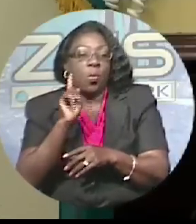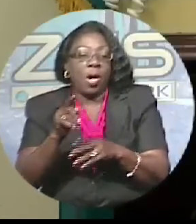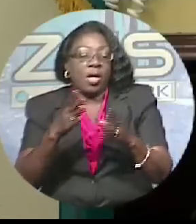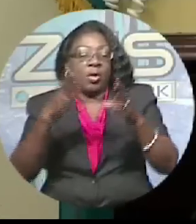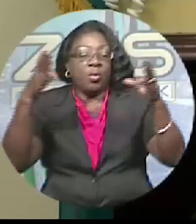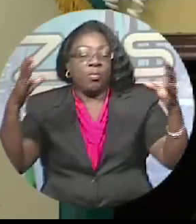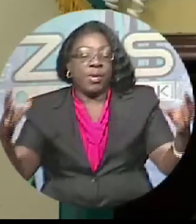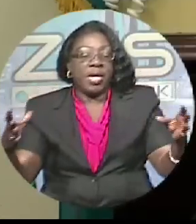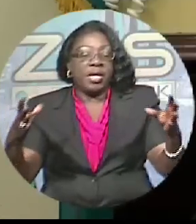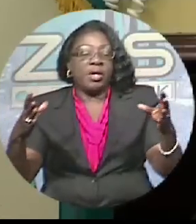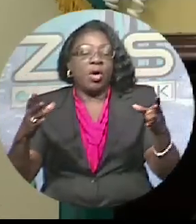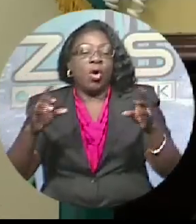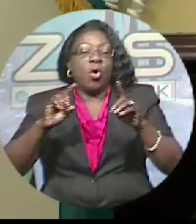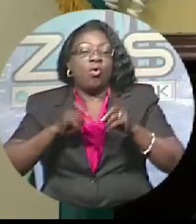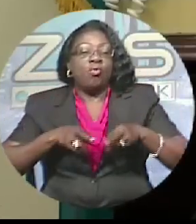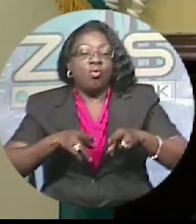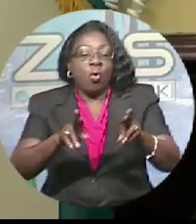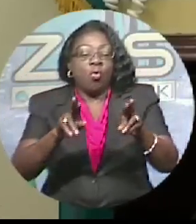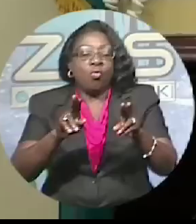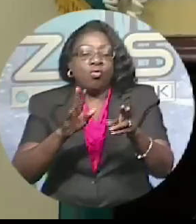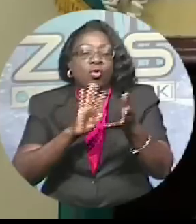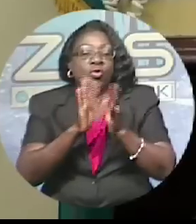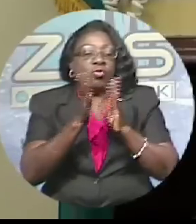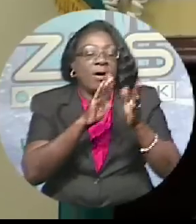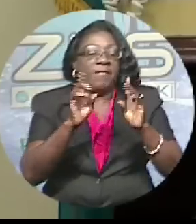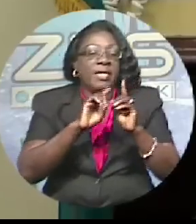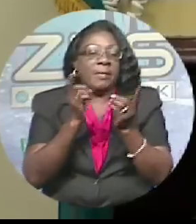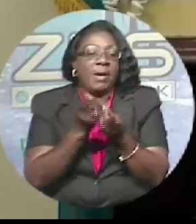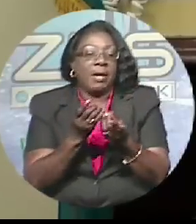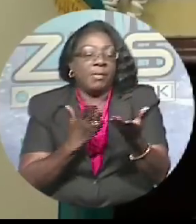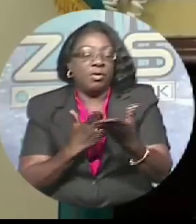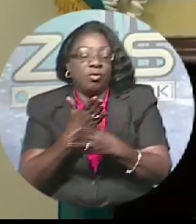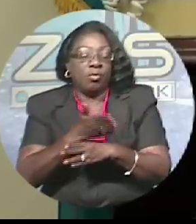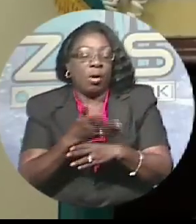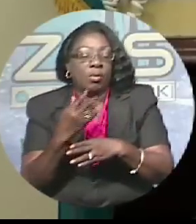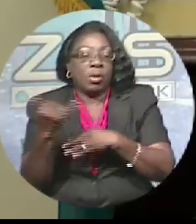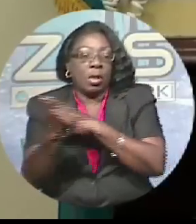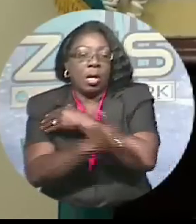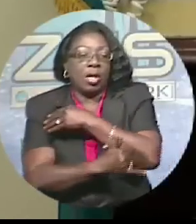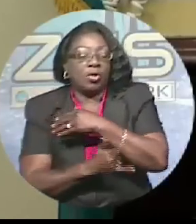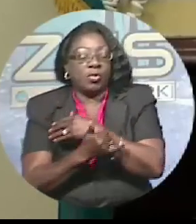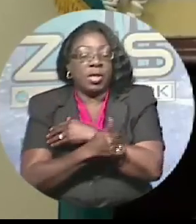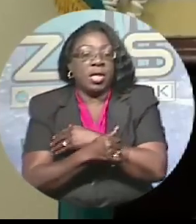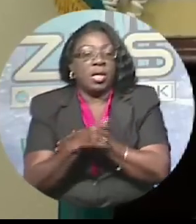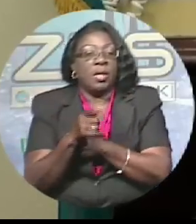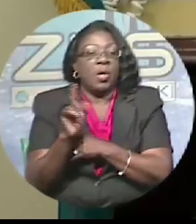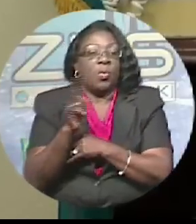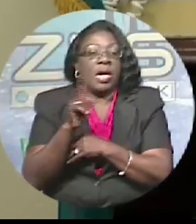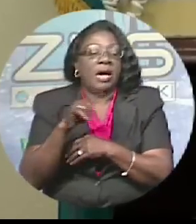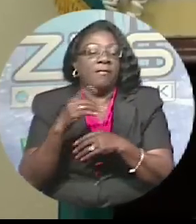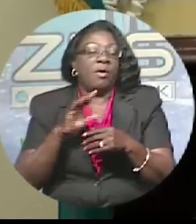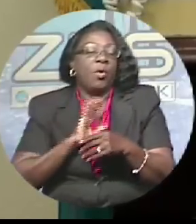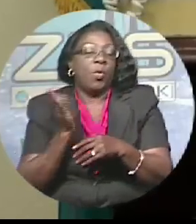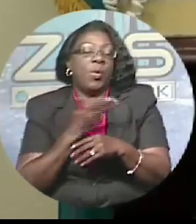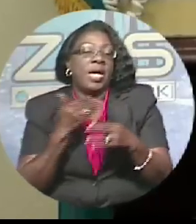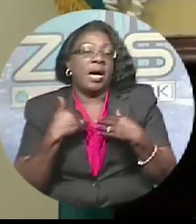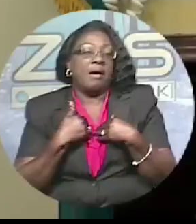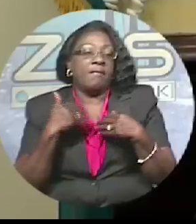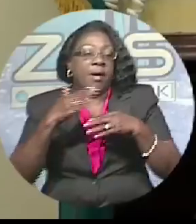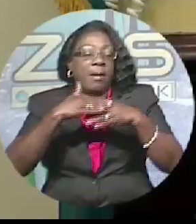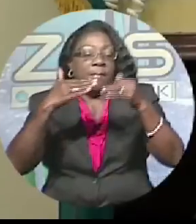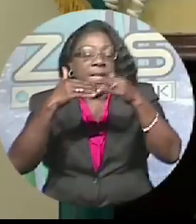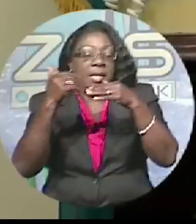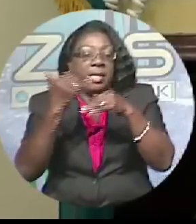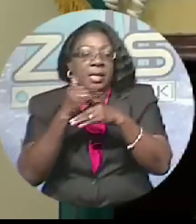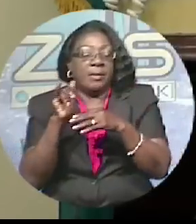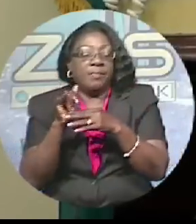massive road traffic department throughout the country, wherever we have a station. In the case of